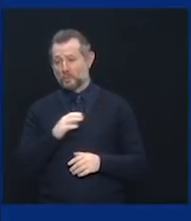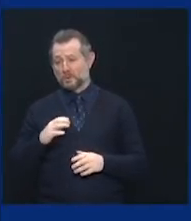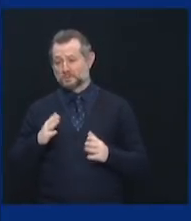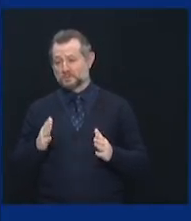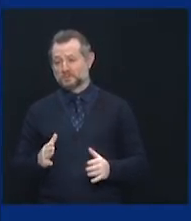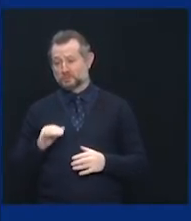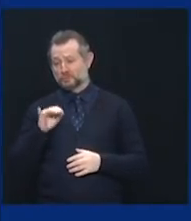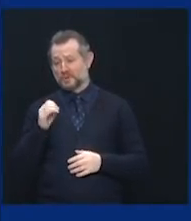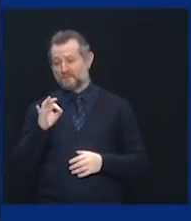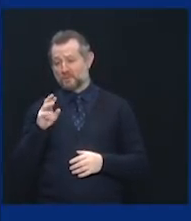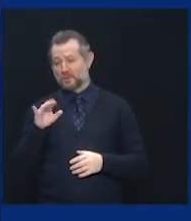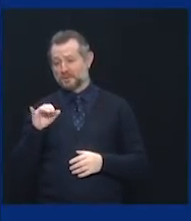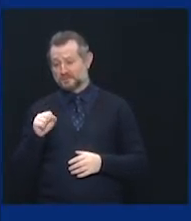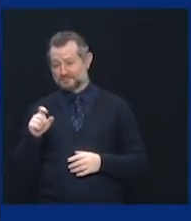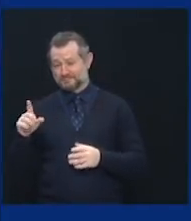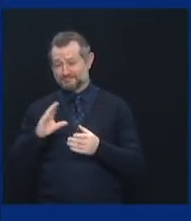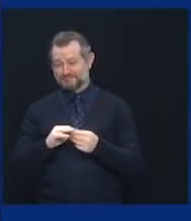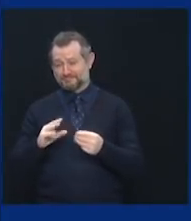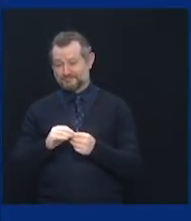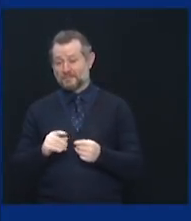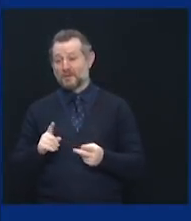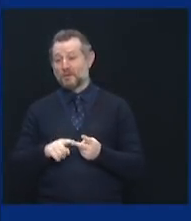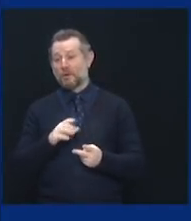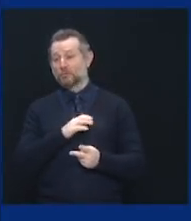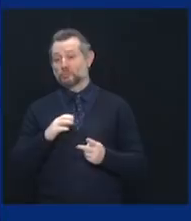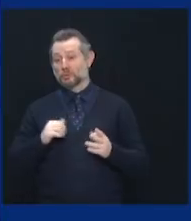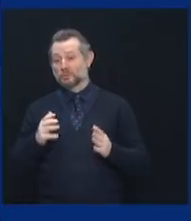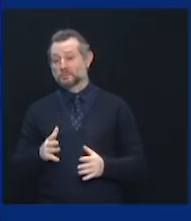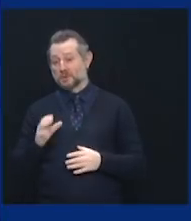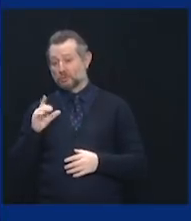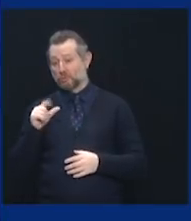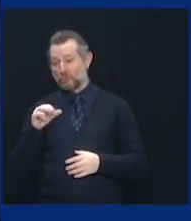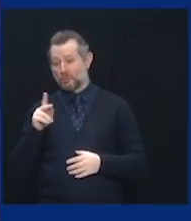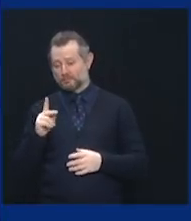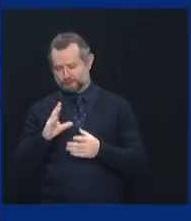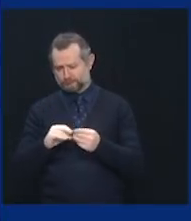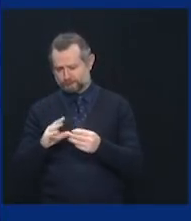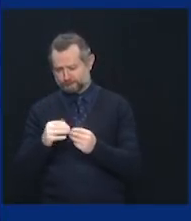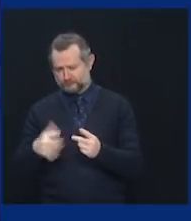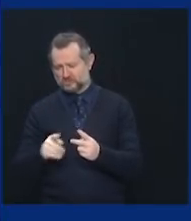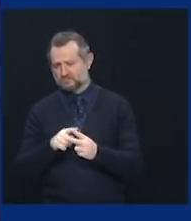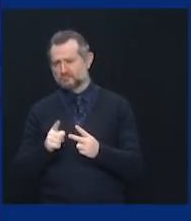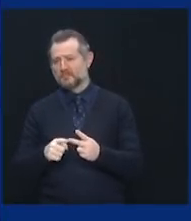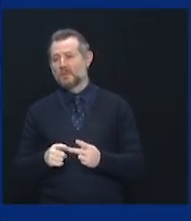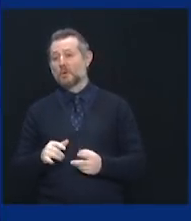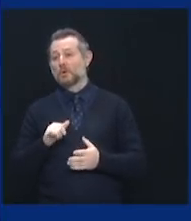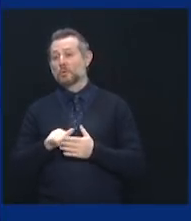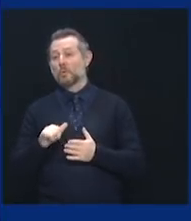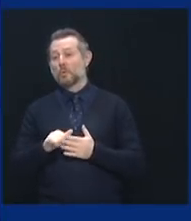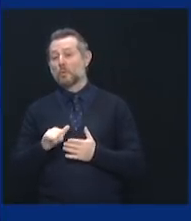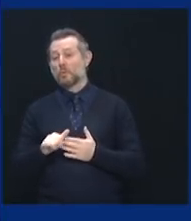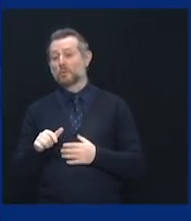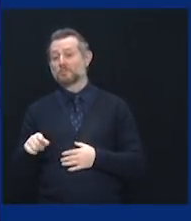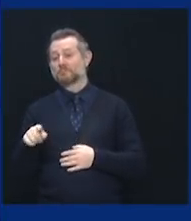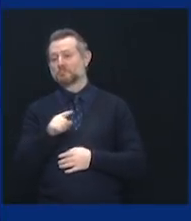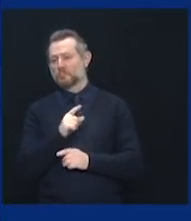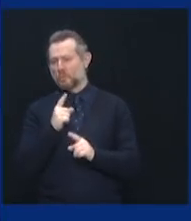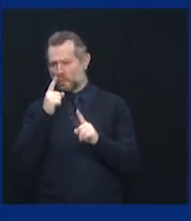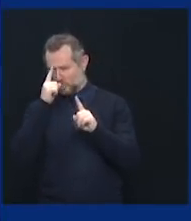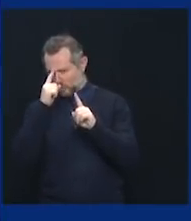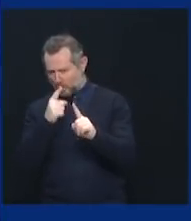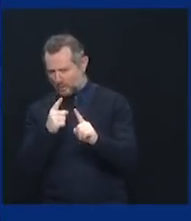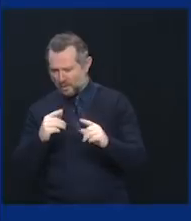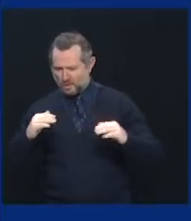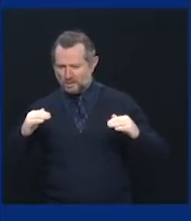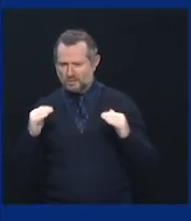and Congressperson Yvette Clarke, New York is doing more in terms of social equity and reaching